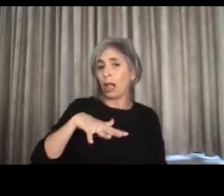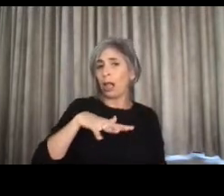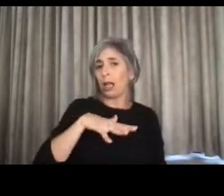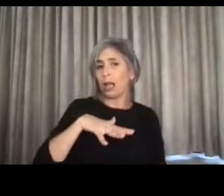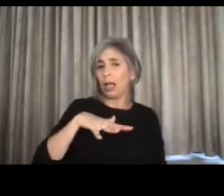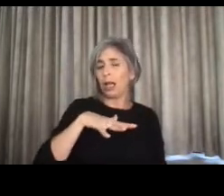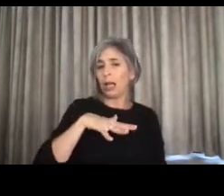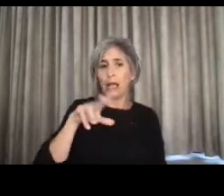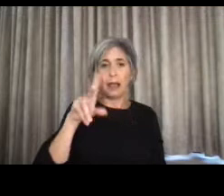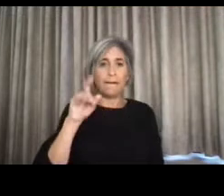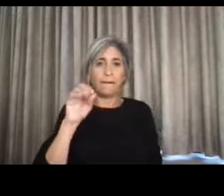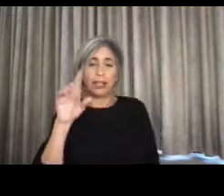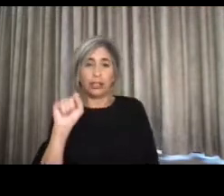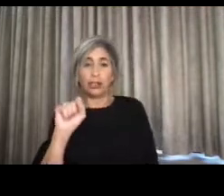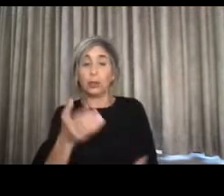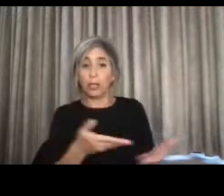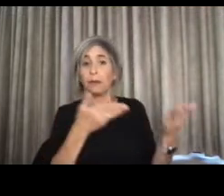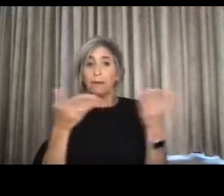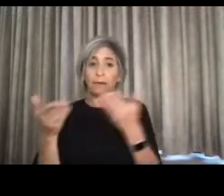vendors that could supply hurricane